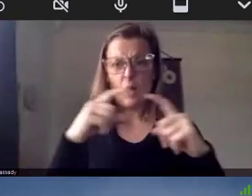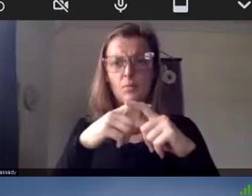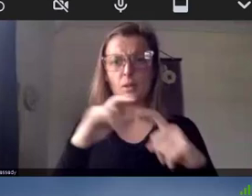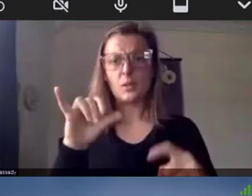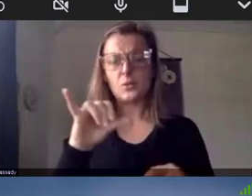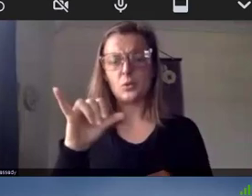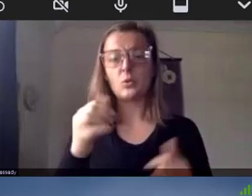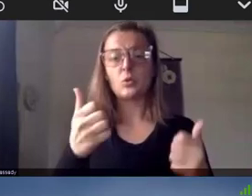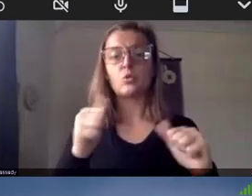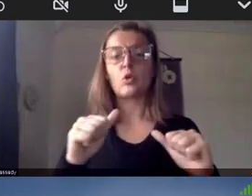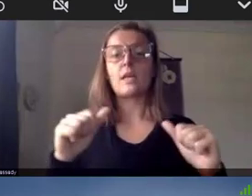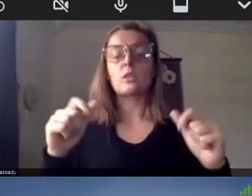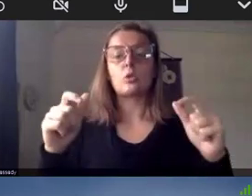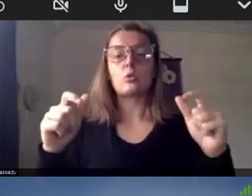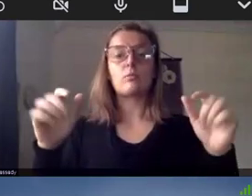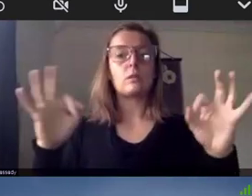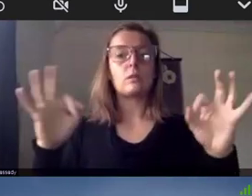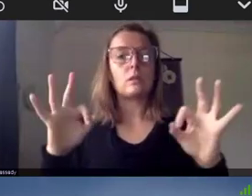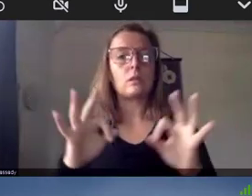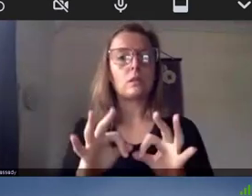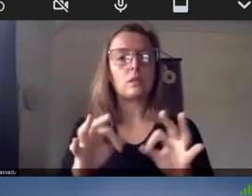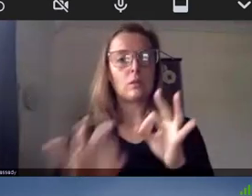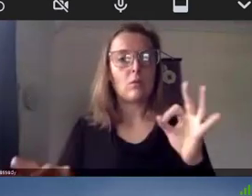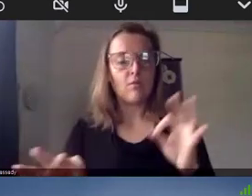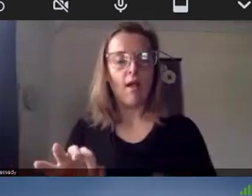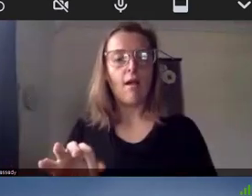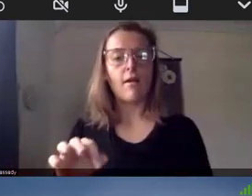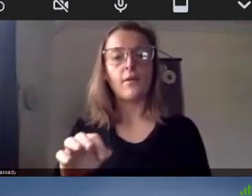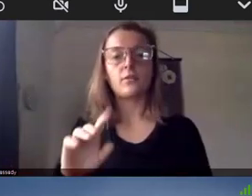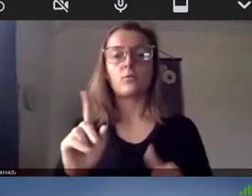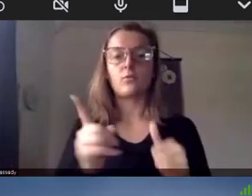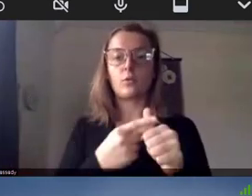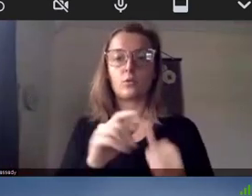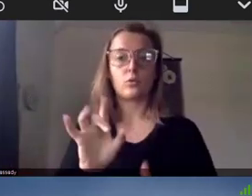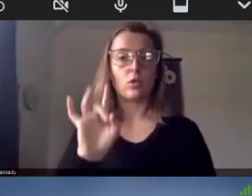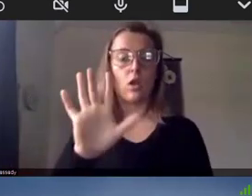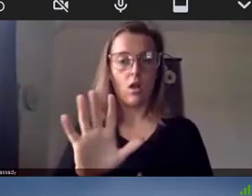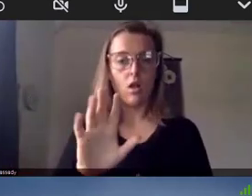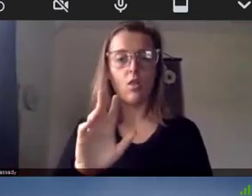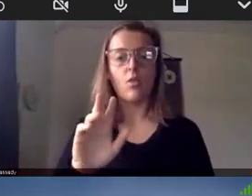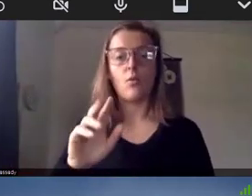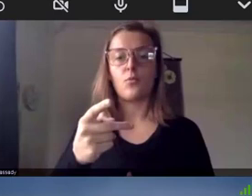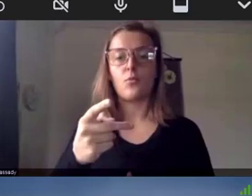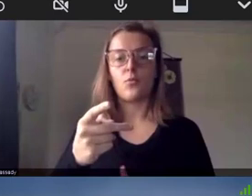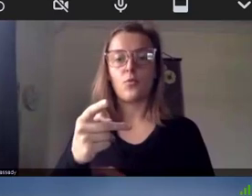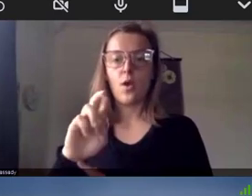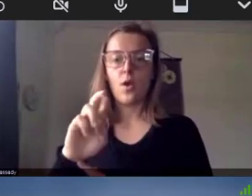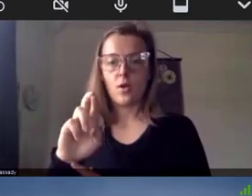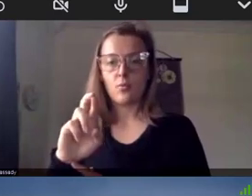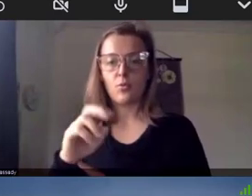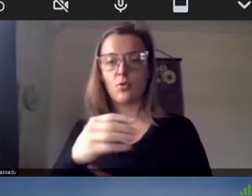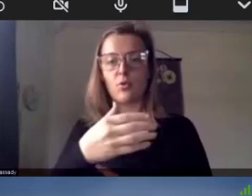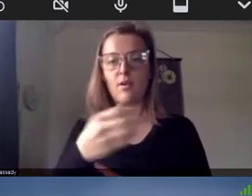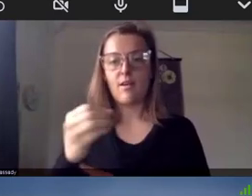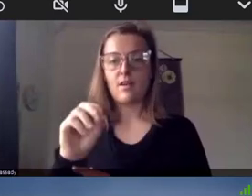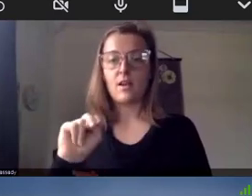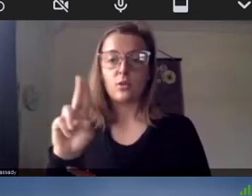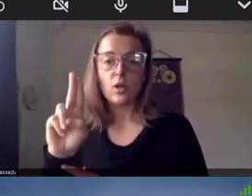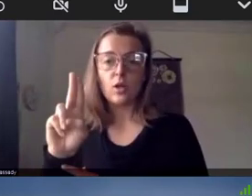of the Prandtl number and the Nusselt number, right? So we have definitions for these things here,